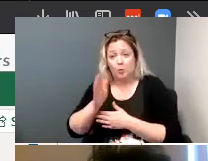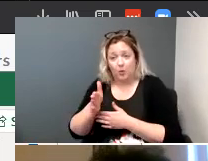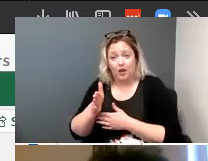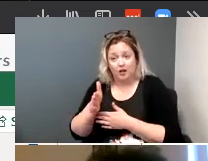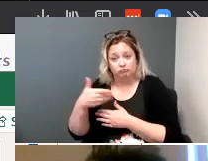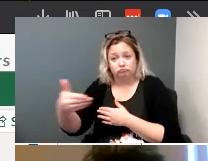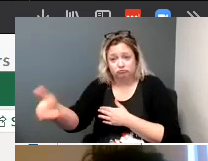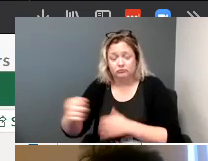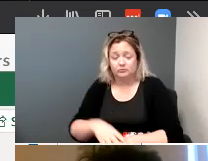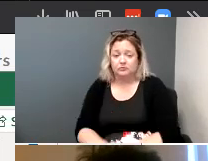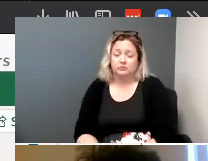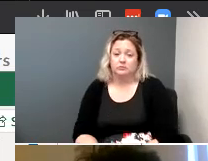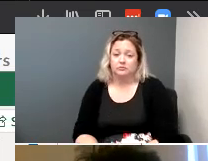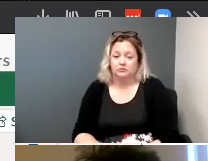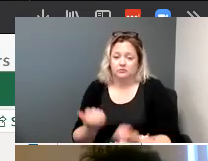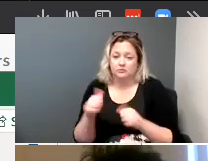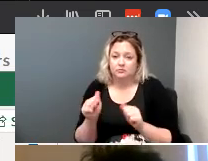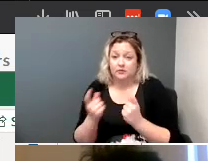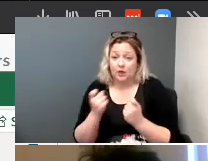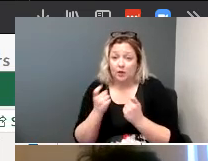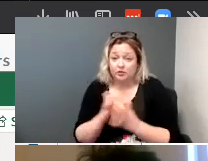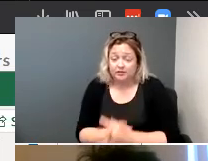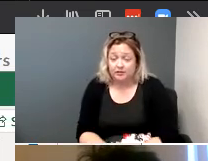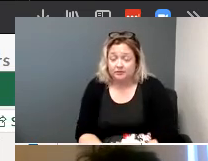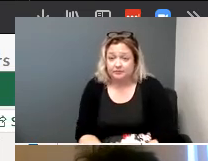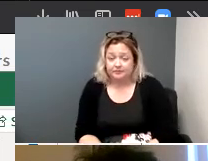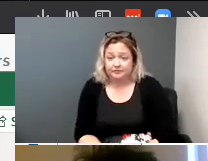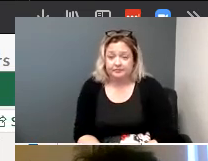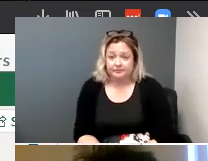Okay. Any questions up to now?